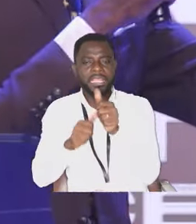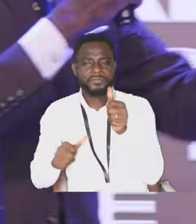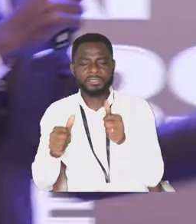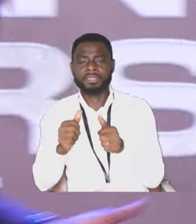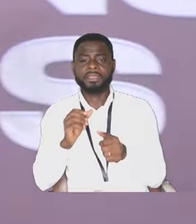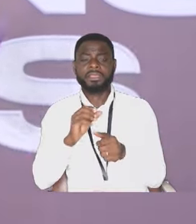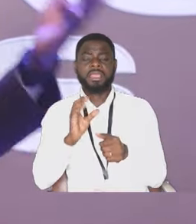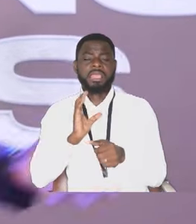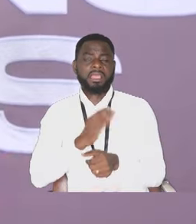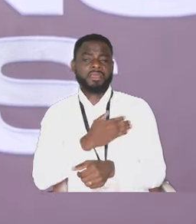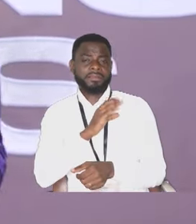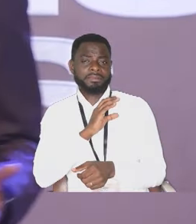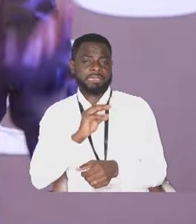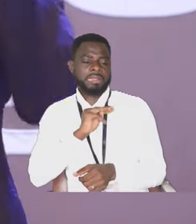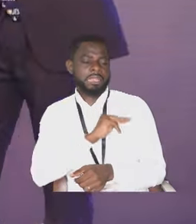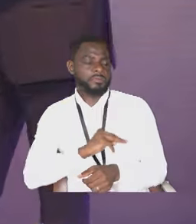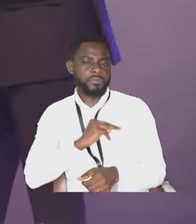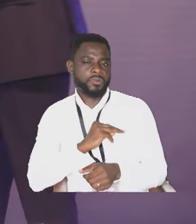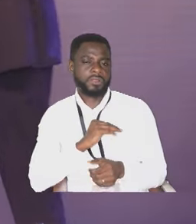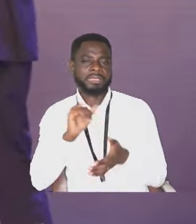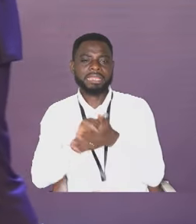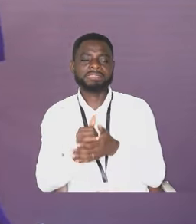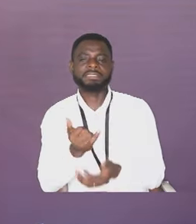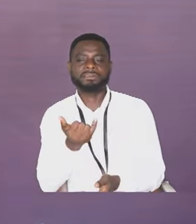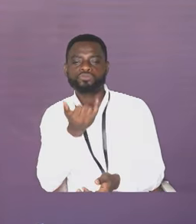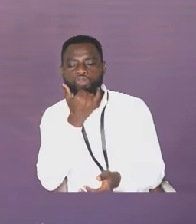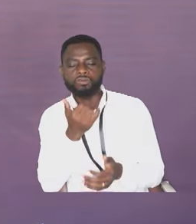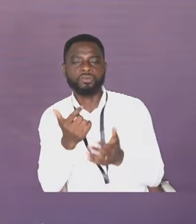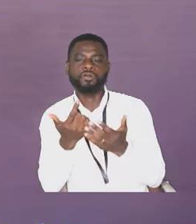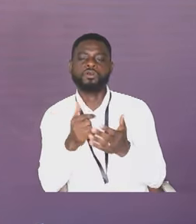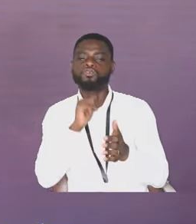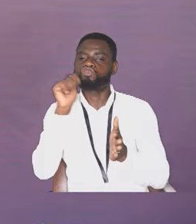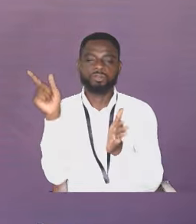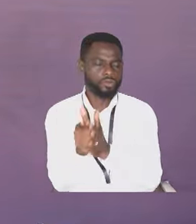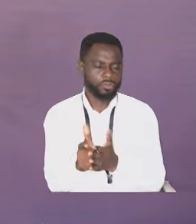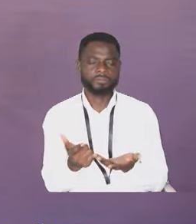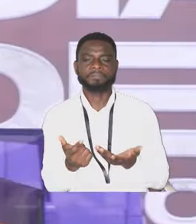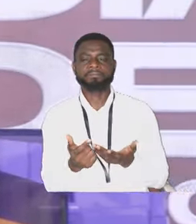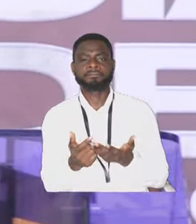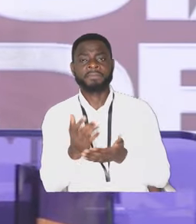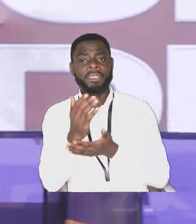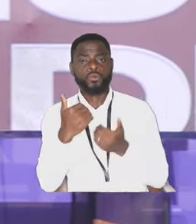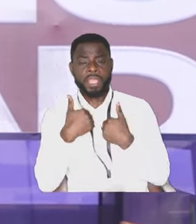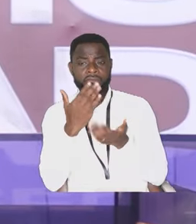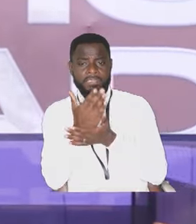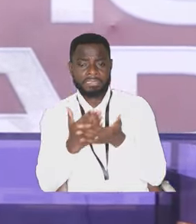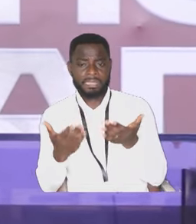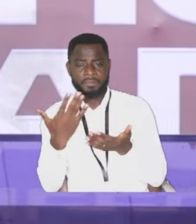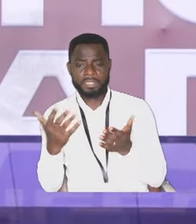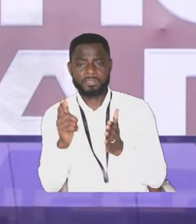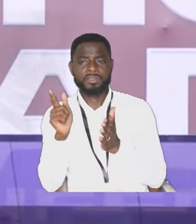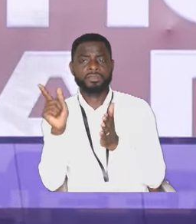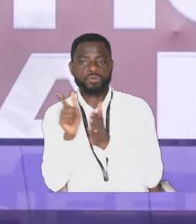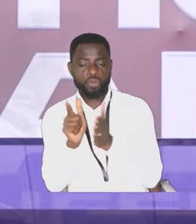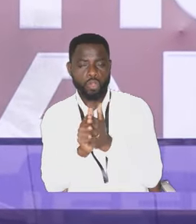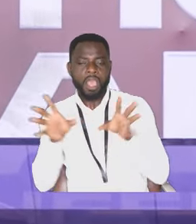Christian moral issues that are illegal by law. There are some things law